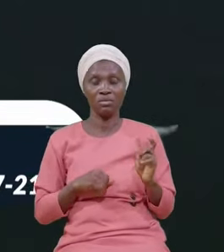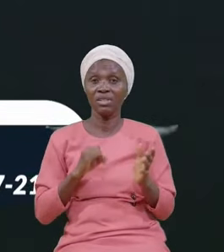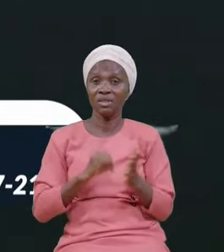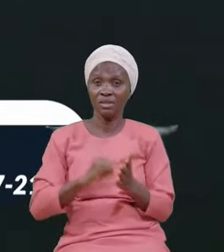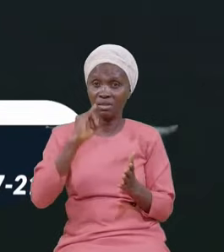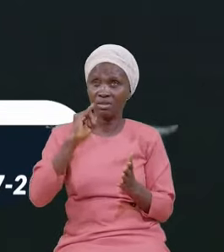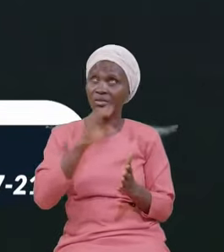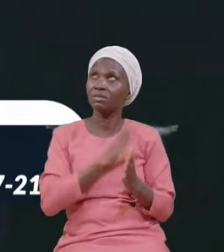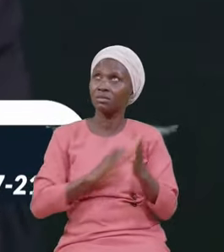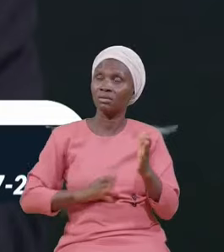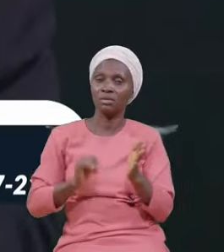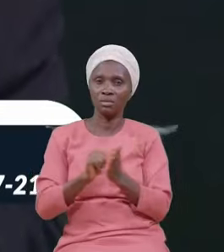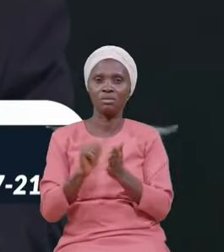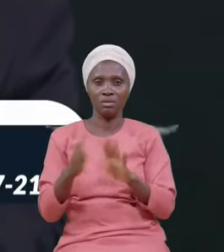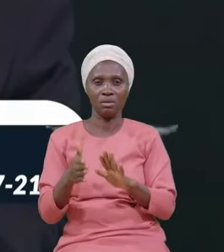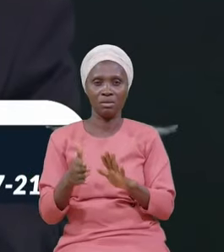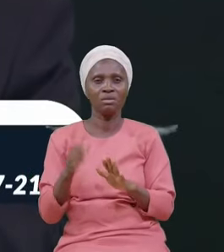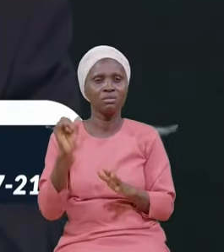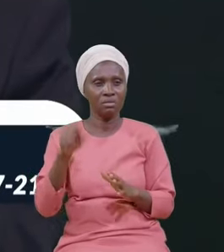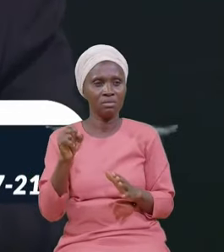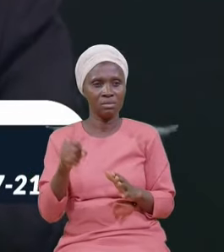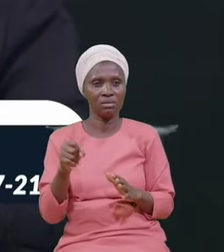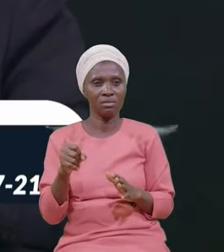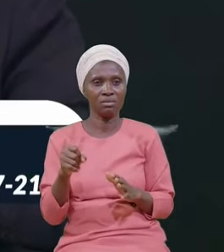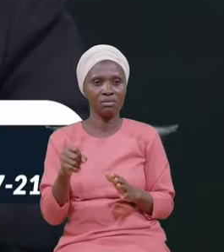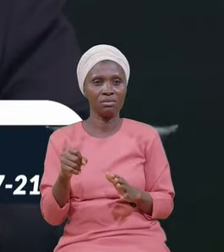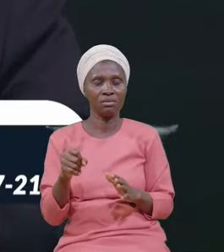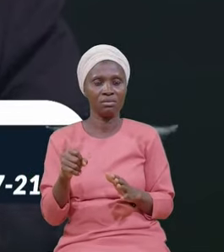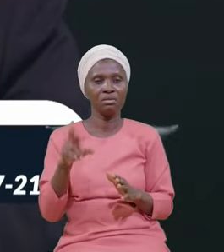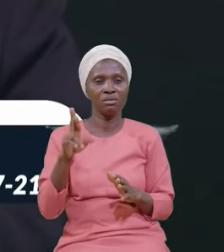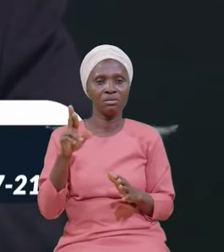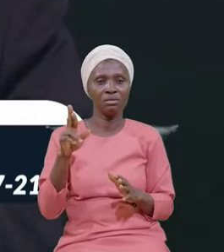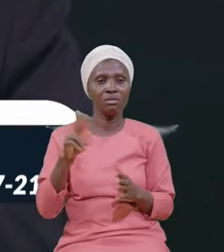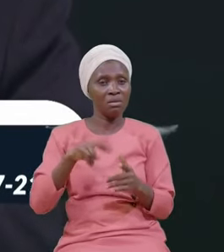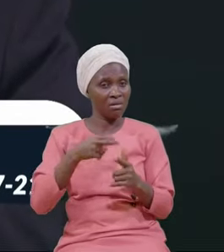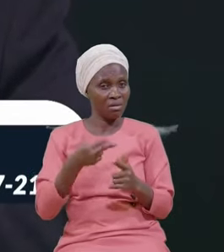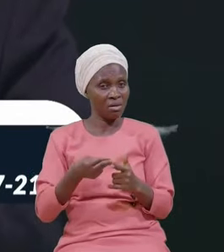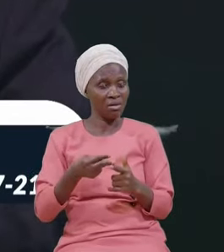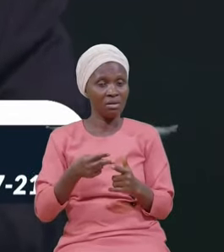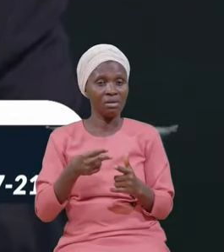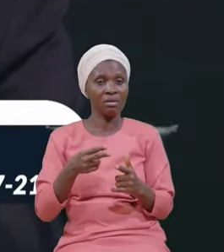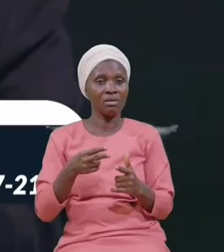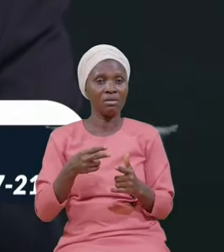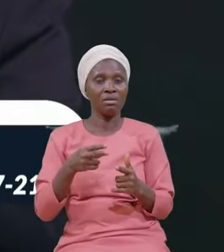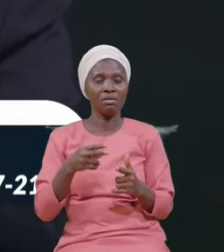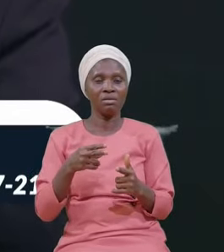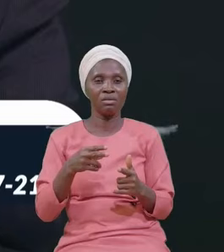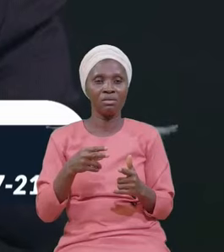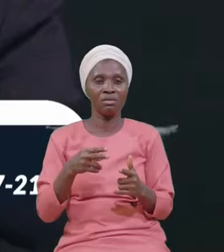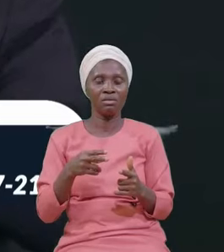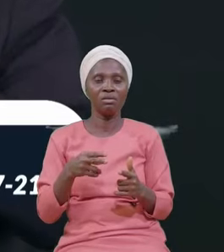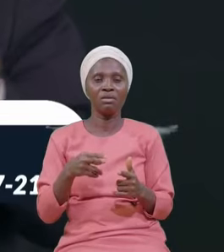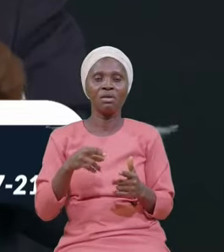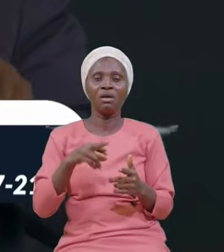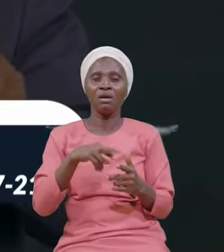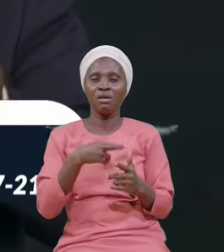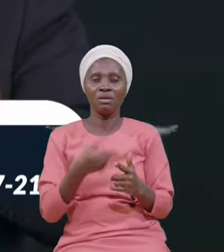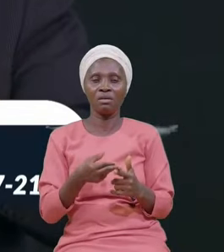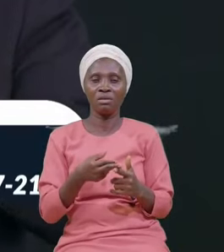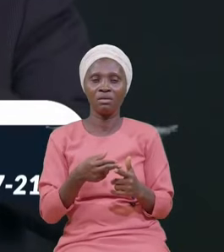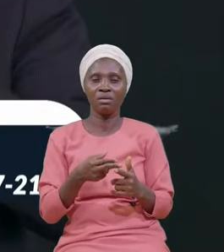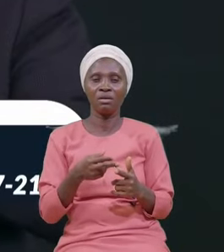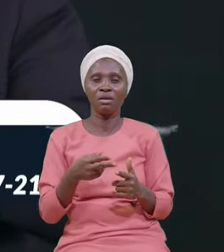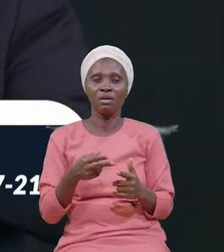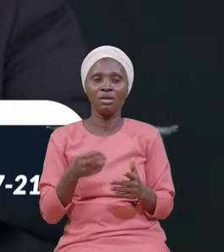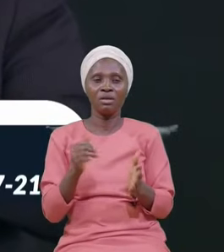that died yeah rather that is risen and who is even at